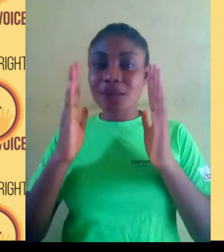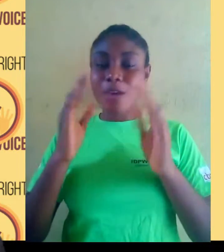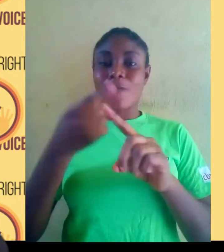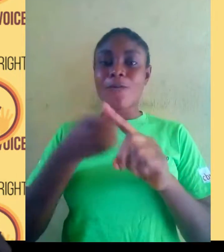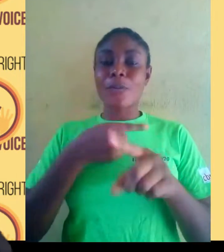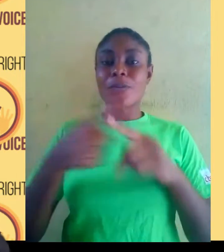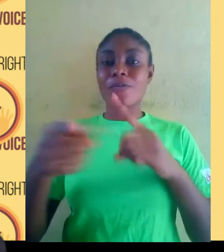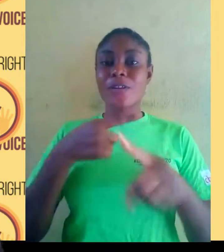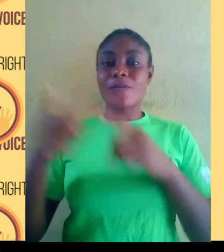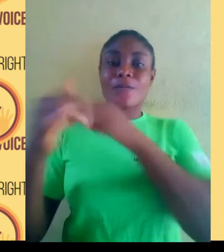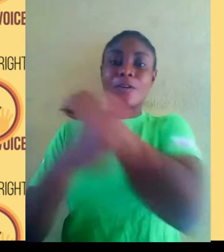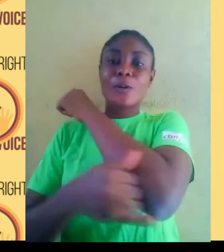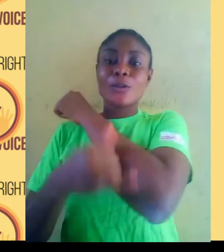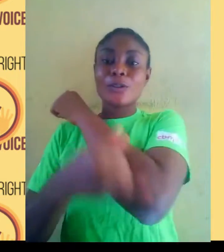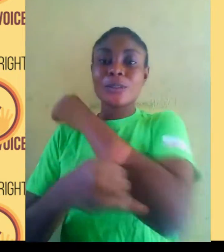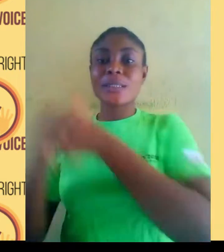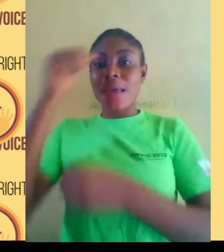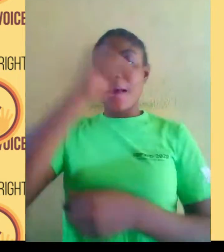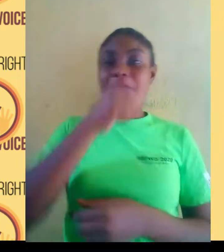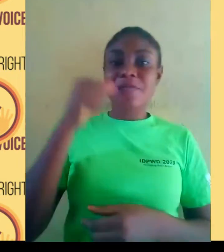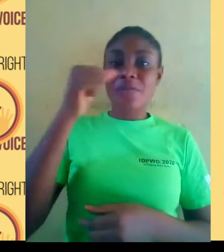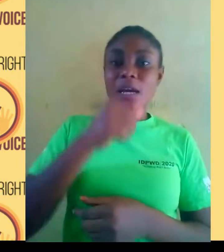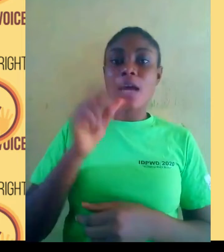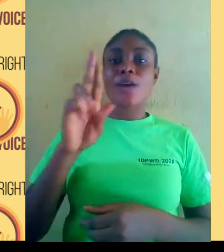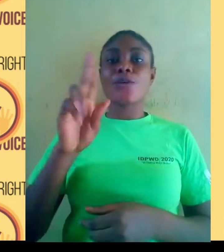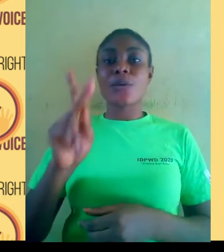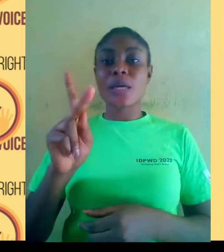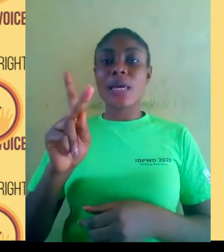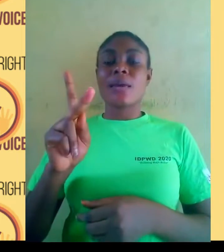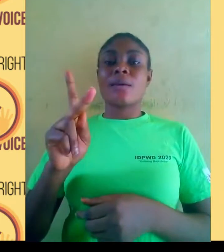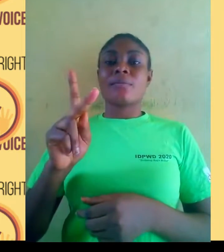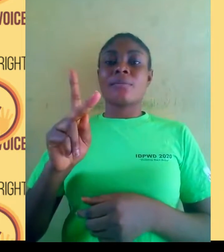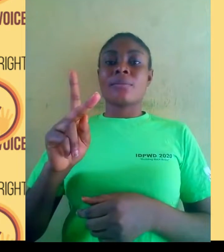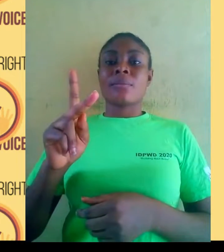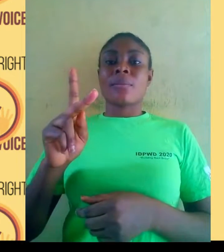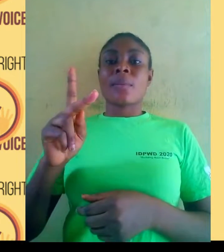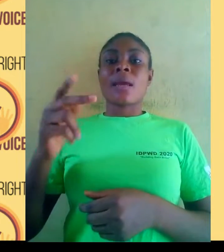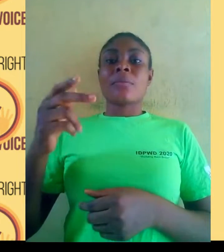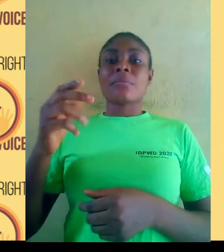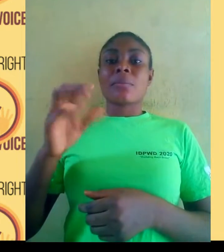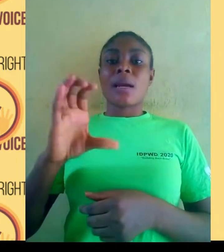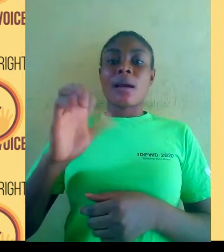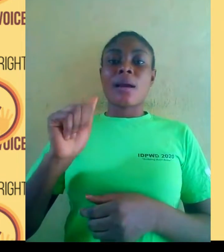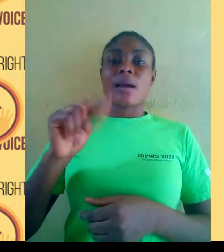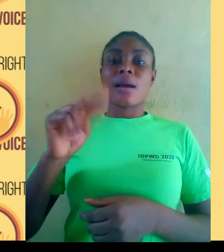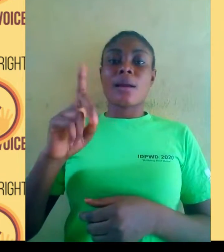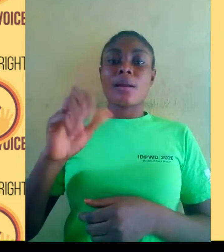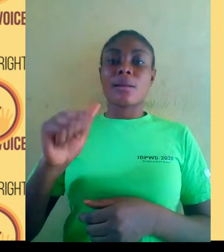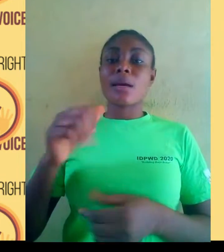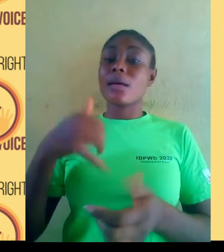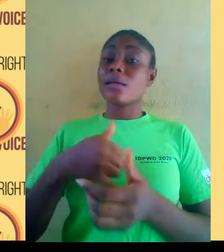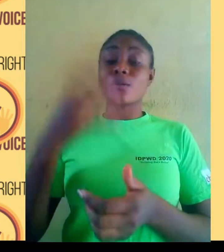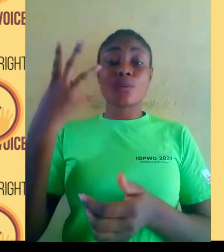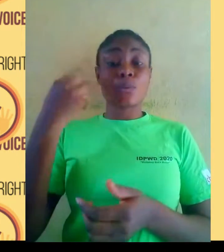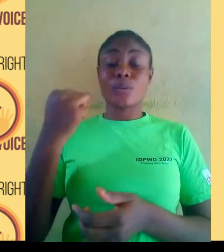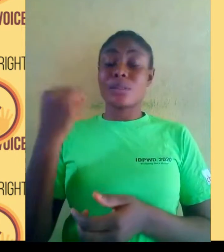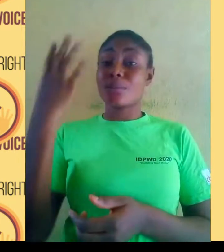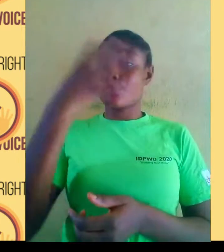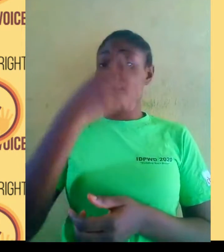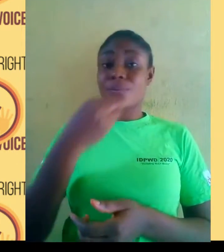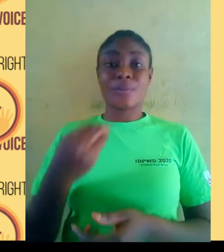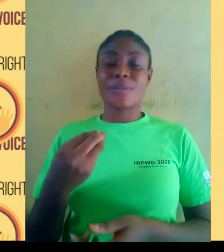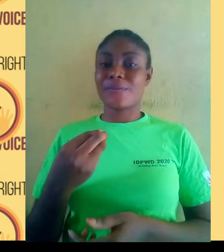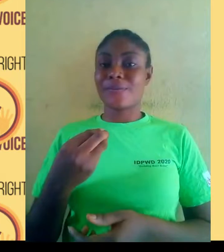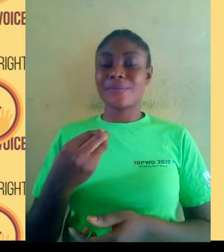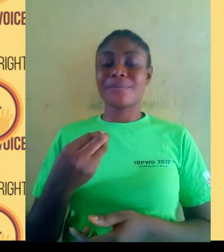across Africa, the UK, the United States, and Canada. And it was awesome. It was really